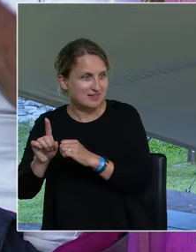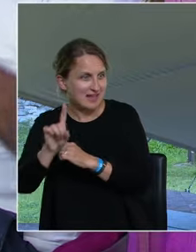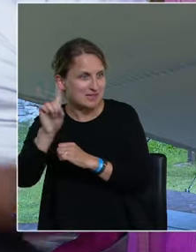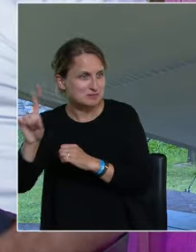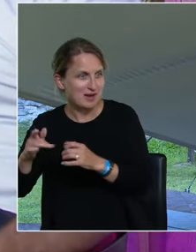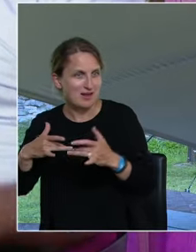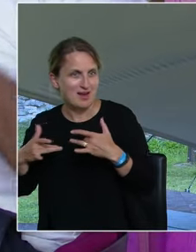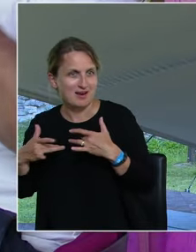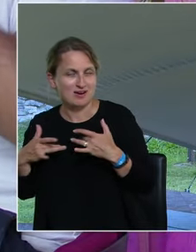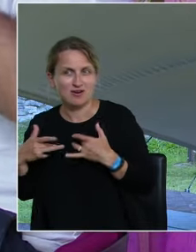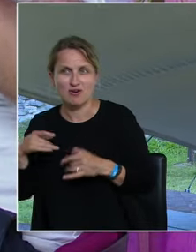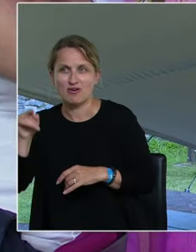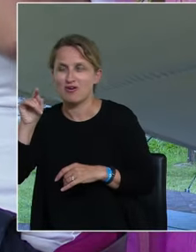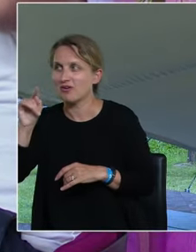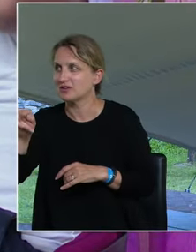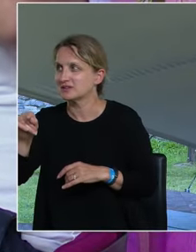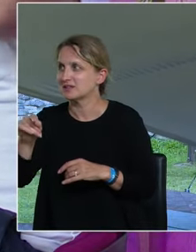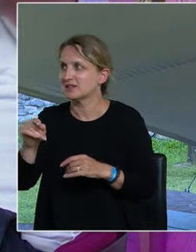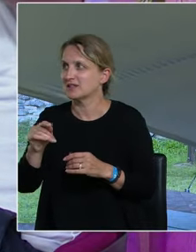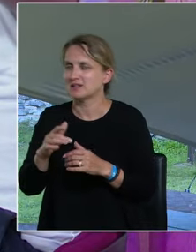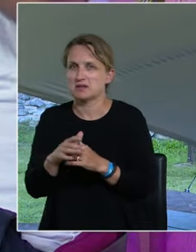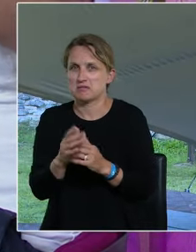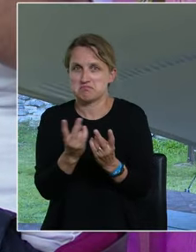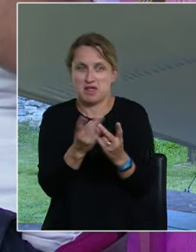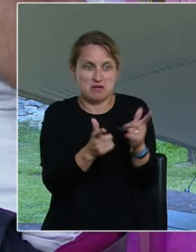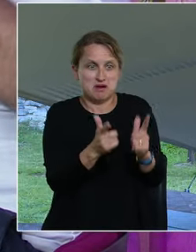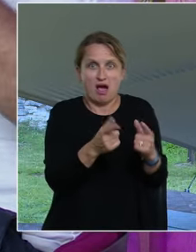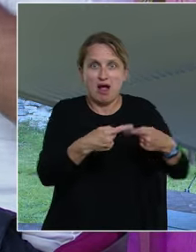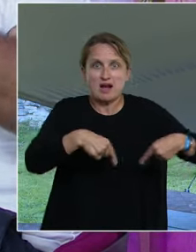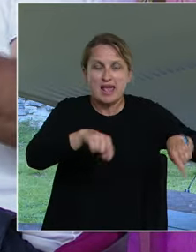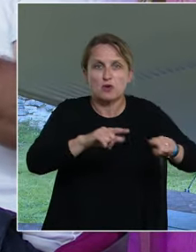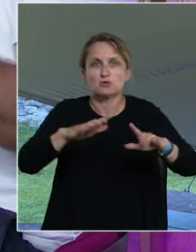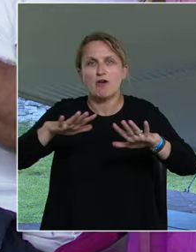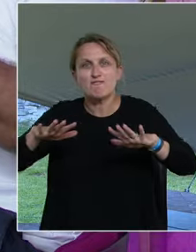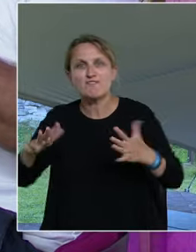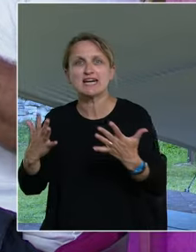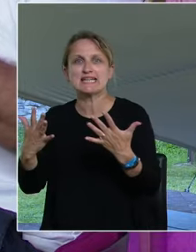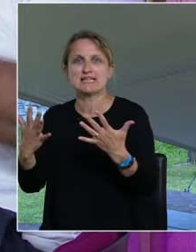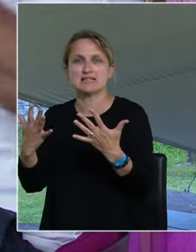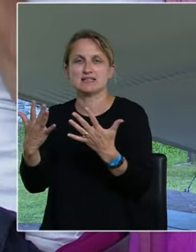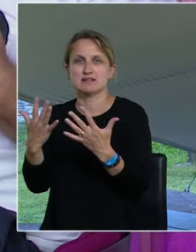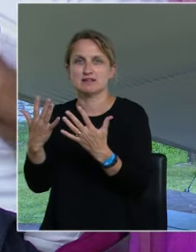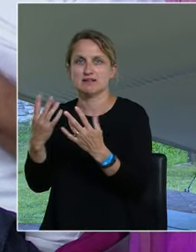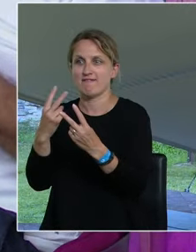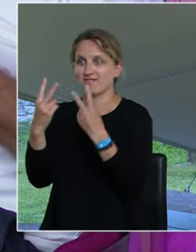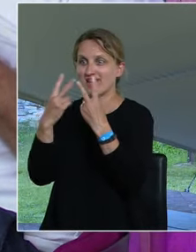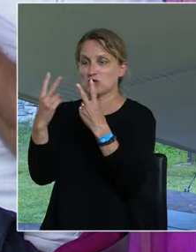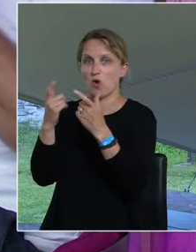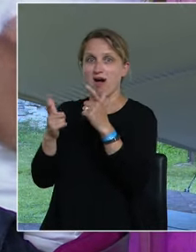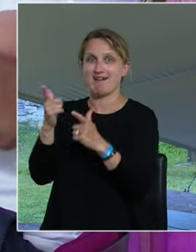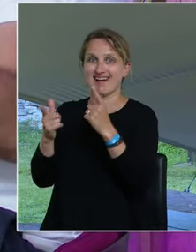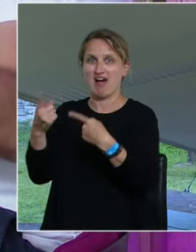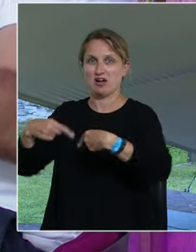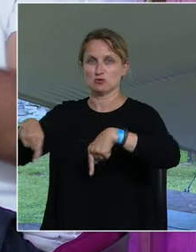Vikings, whatever. So it's the fundamental cause is still there. A lot of this deja vu effects, but what we have is,